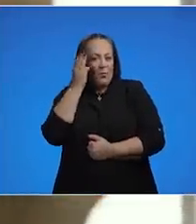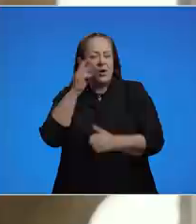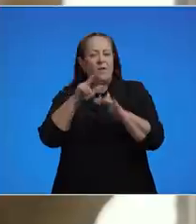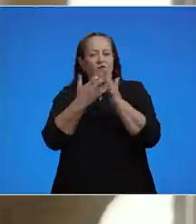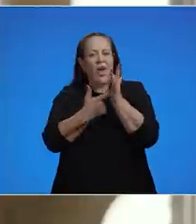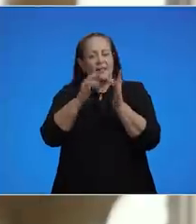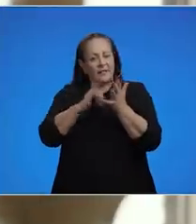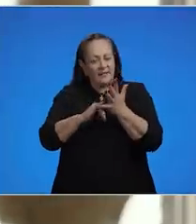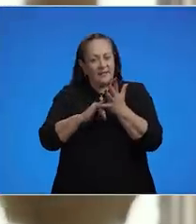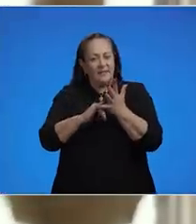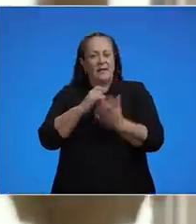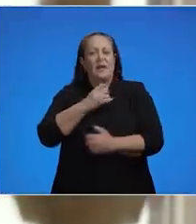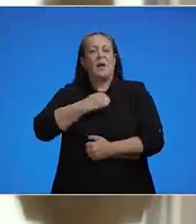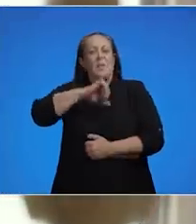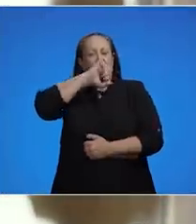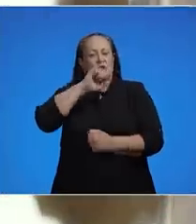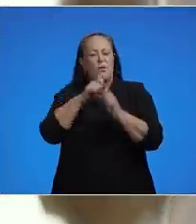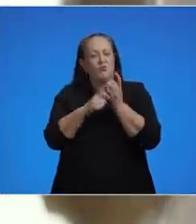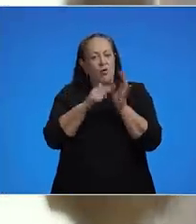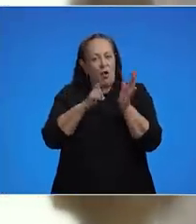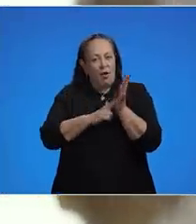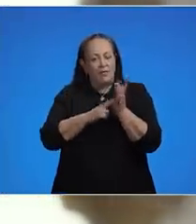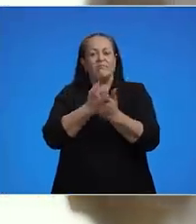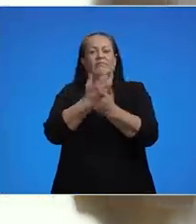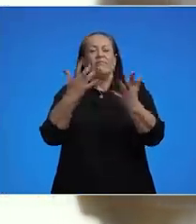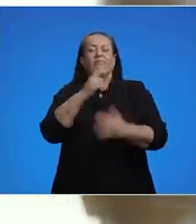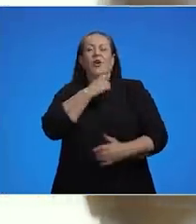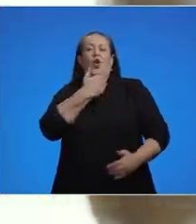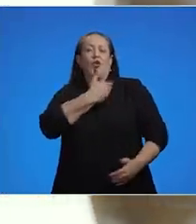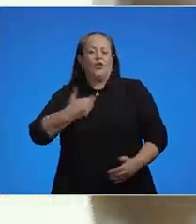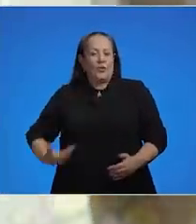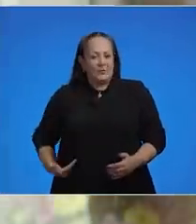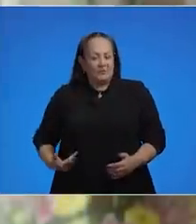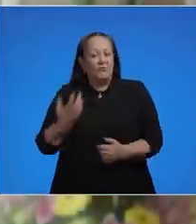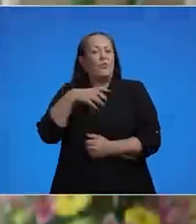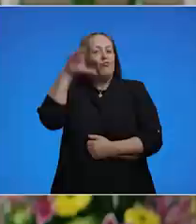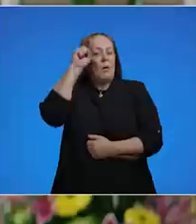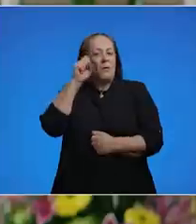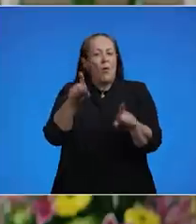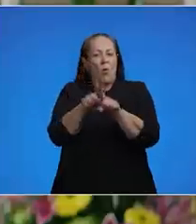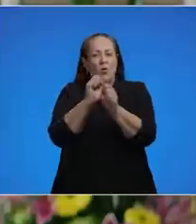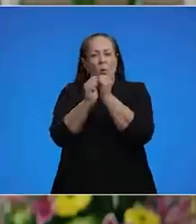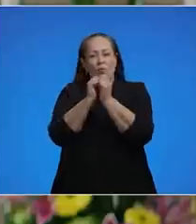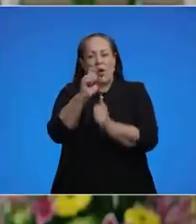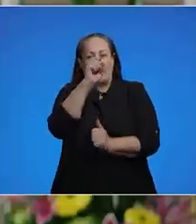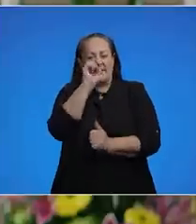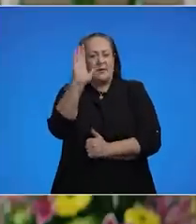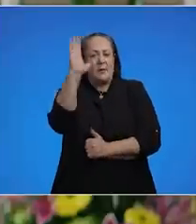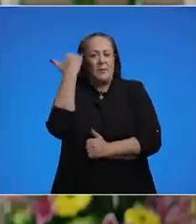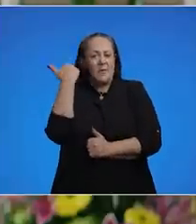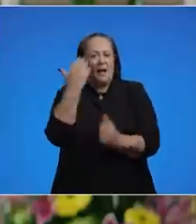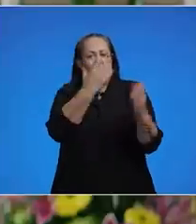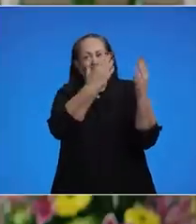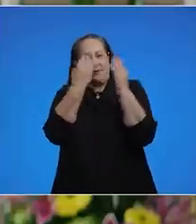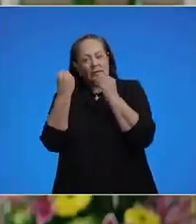together with Francis, our Pope, and Brian, our Bishop, and all the clergy. Remember also our brothers